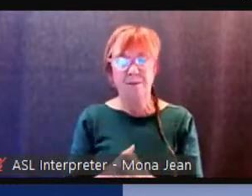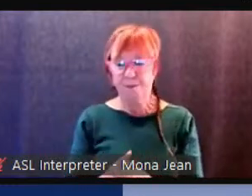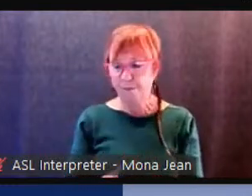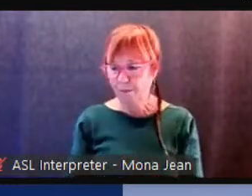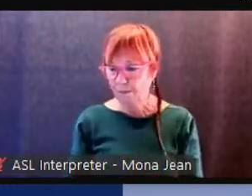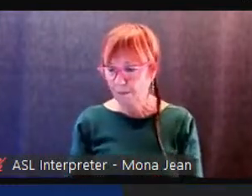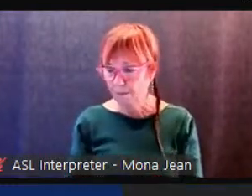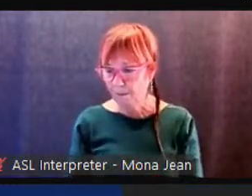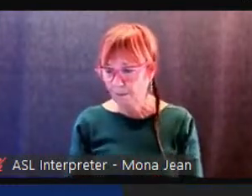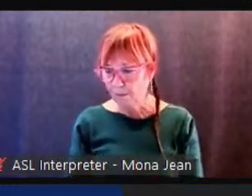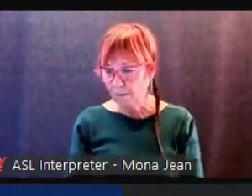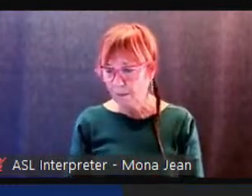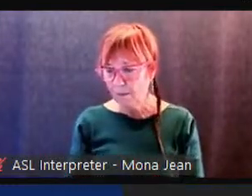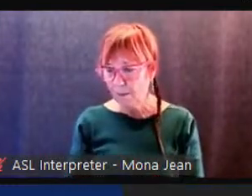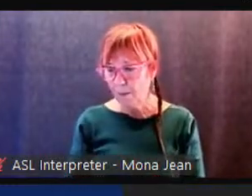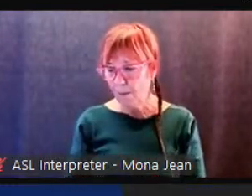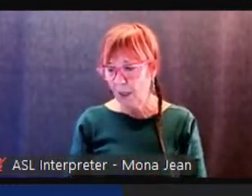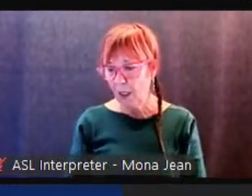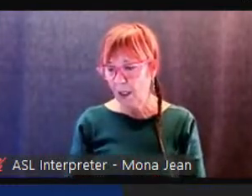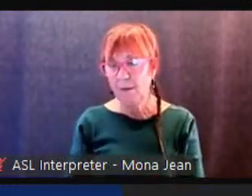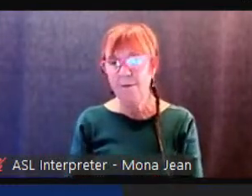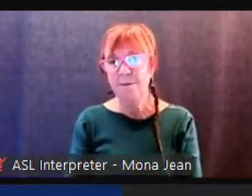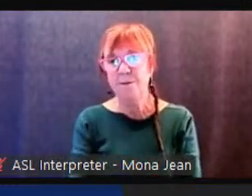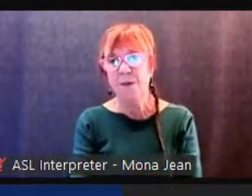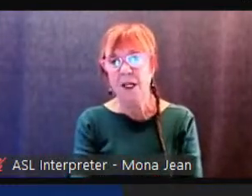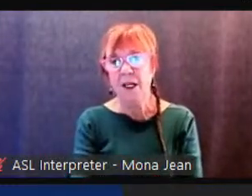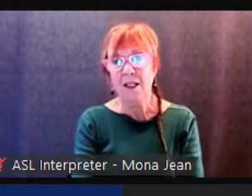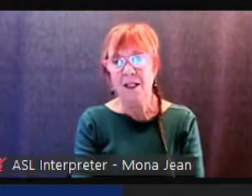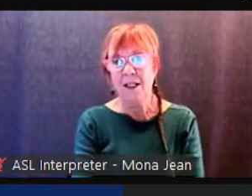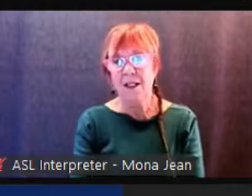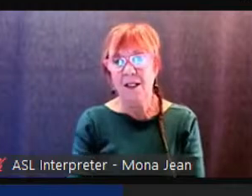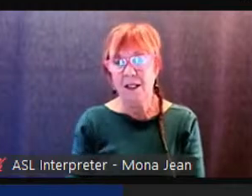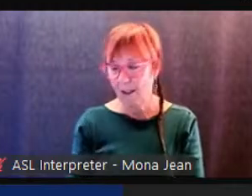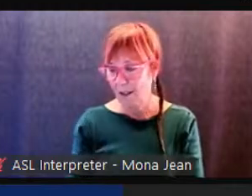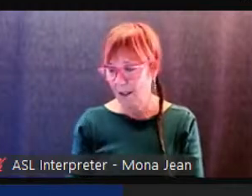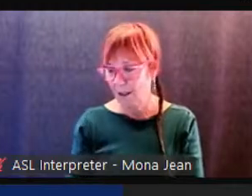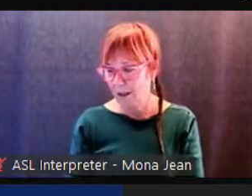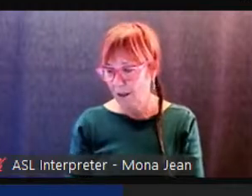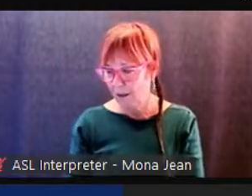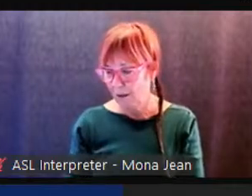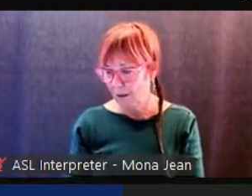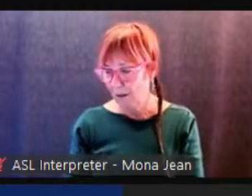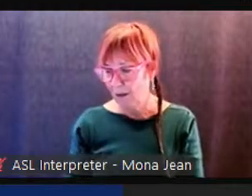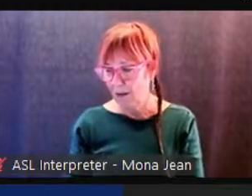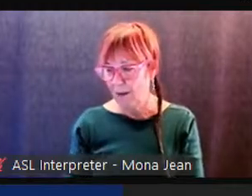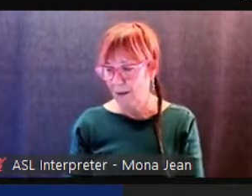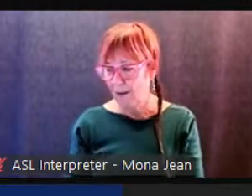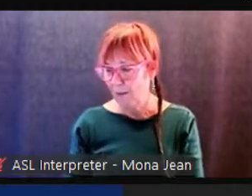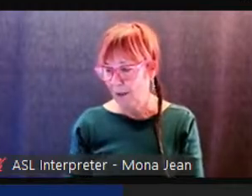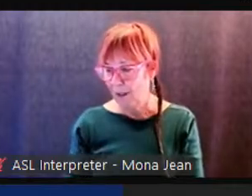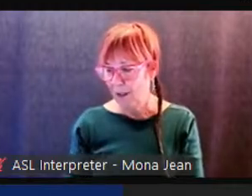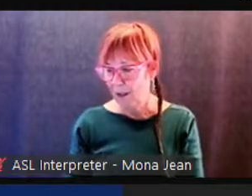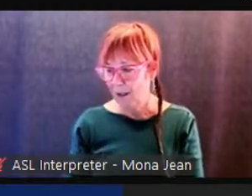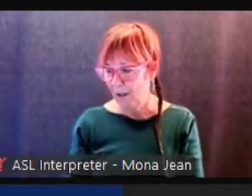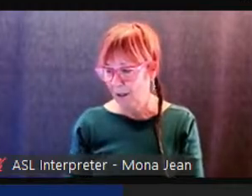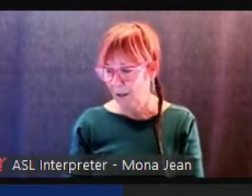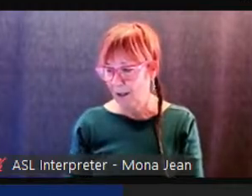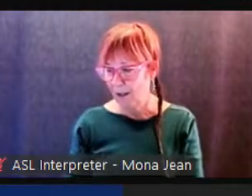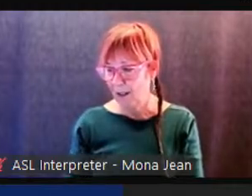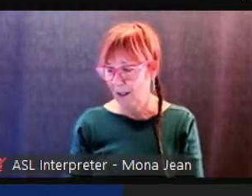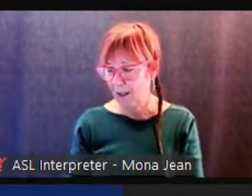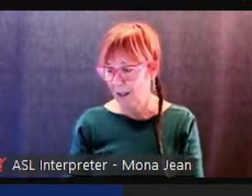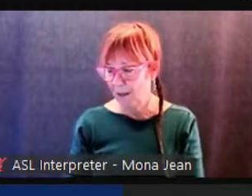directly. Thank you, Julia. The next question looks like it's a cross between